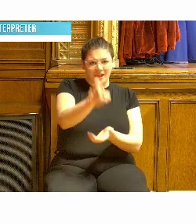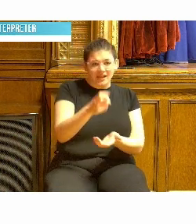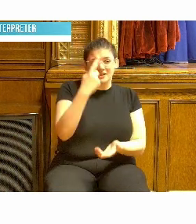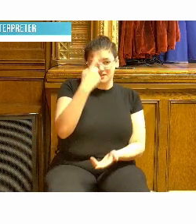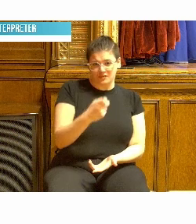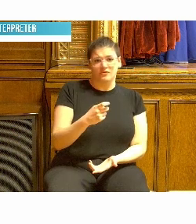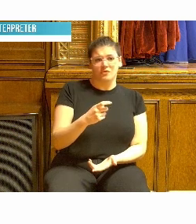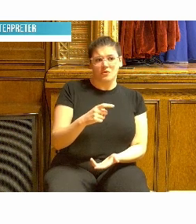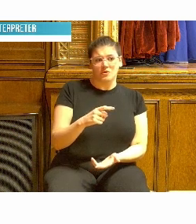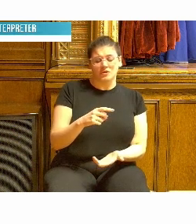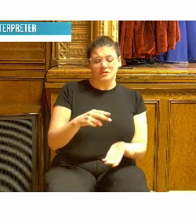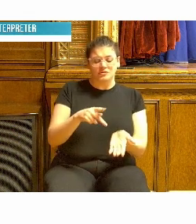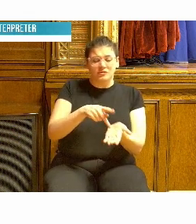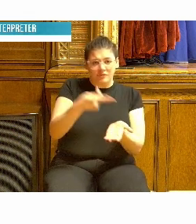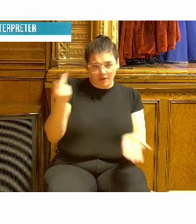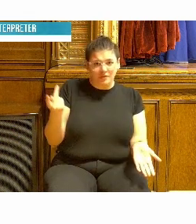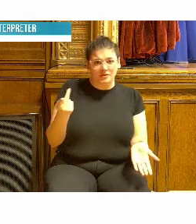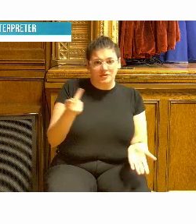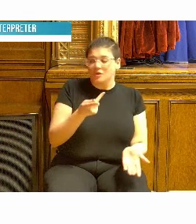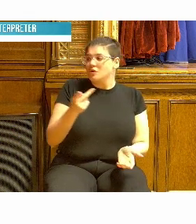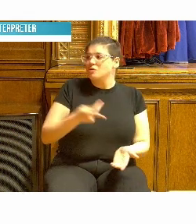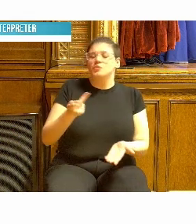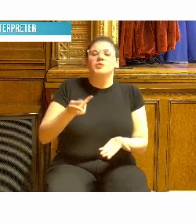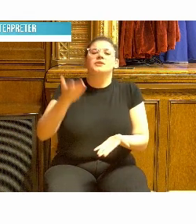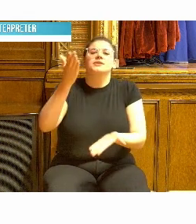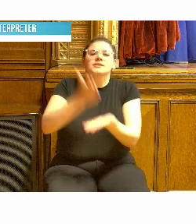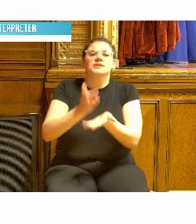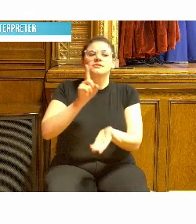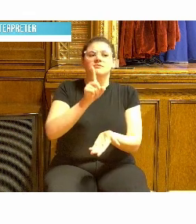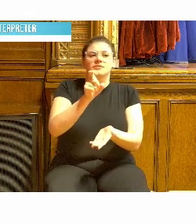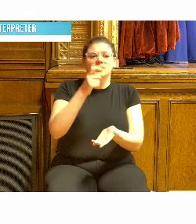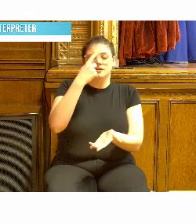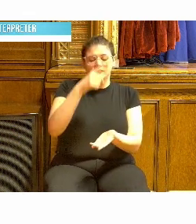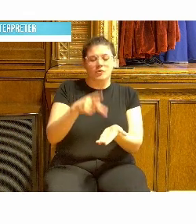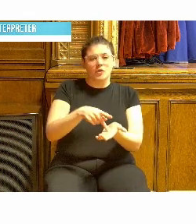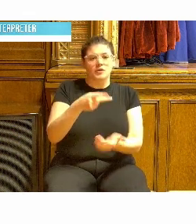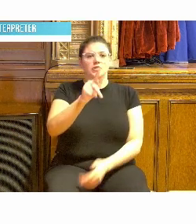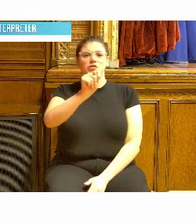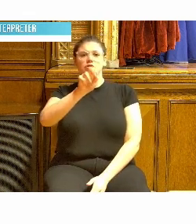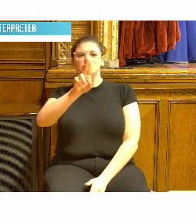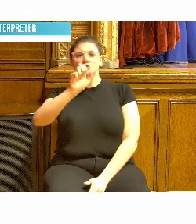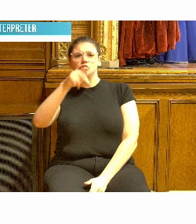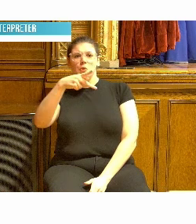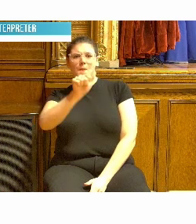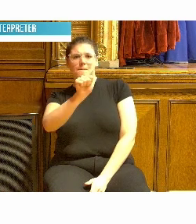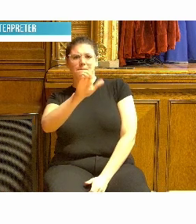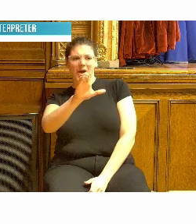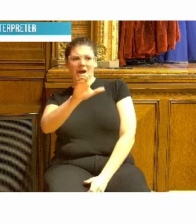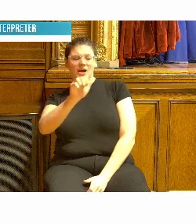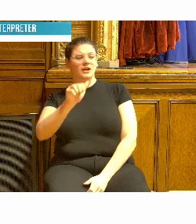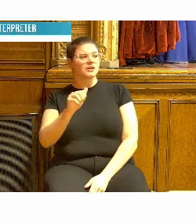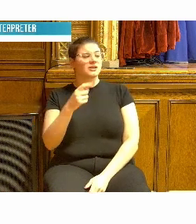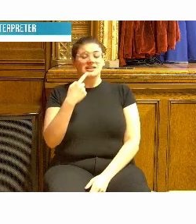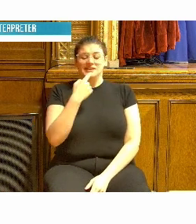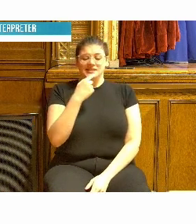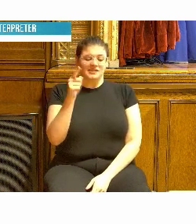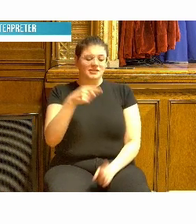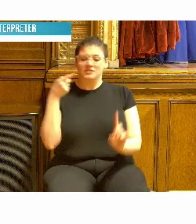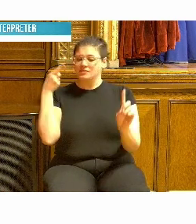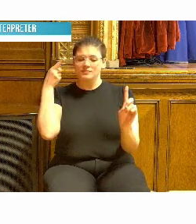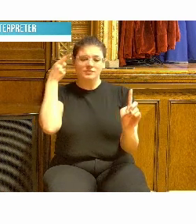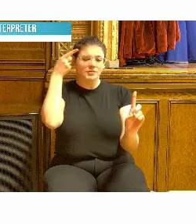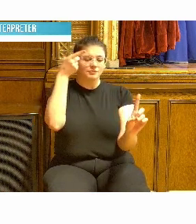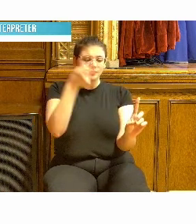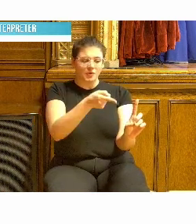second, we're gonna stop asking for reparations. Tupac said it better than I could. He said it's gonna be a point where